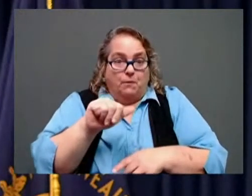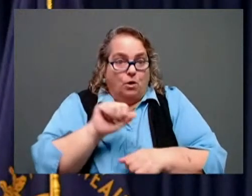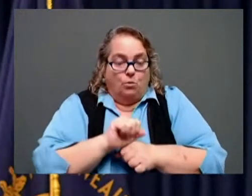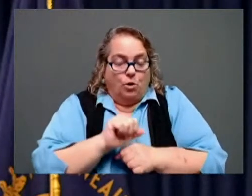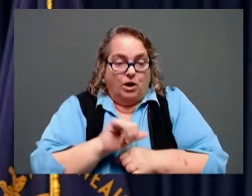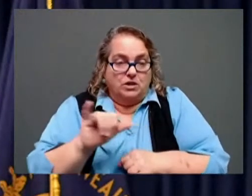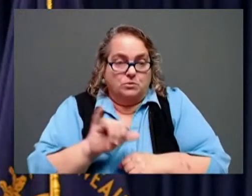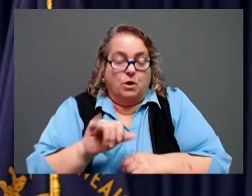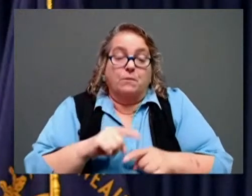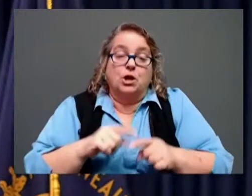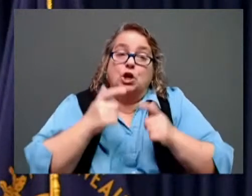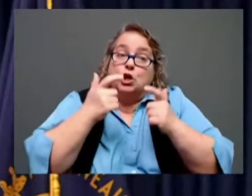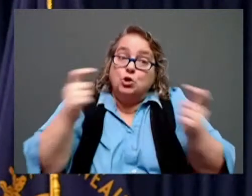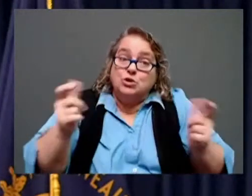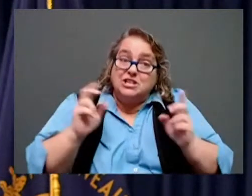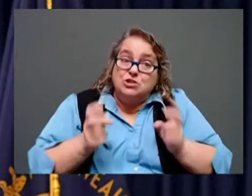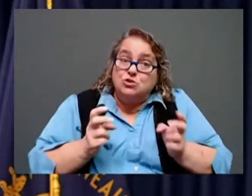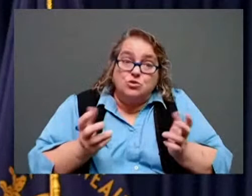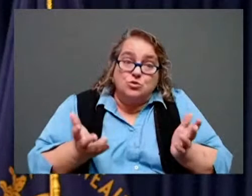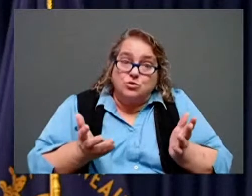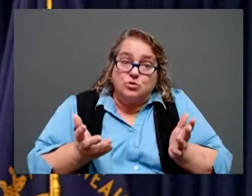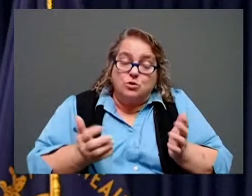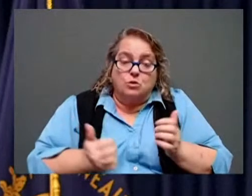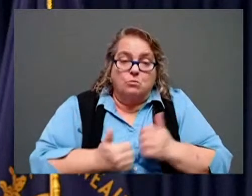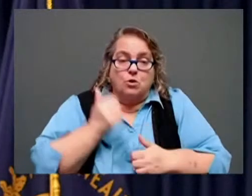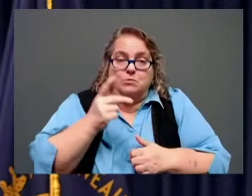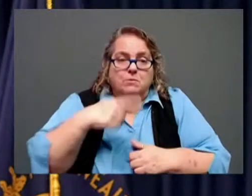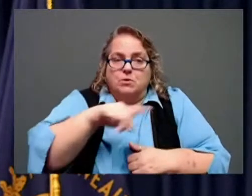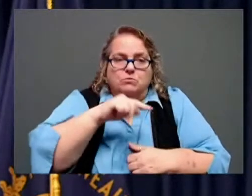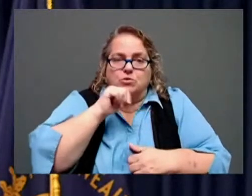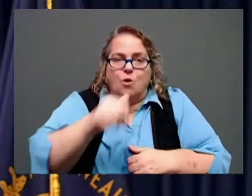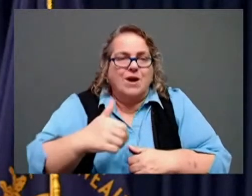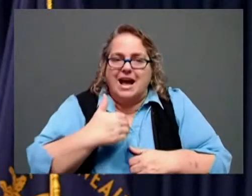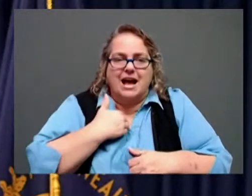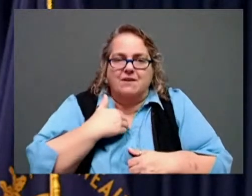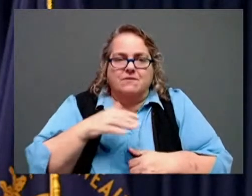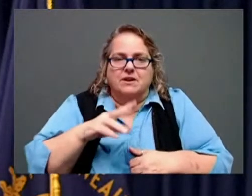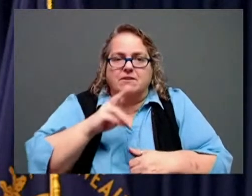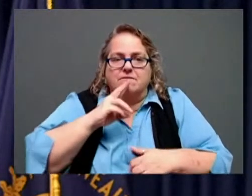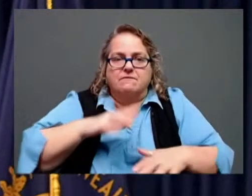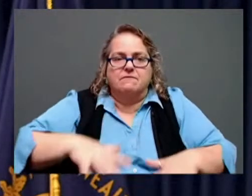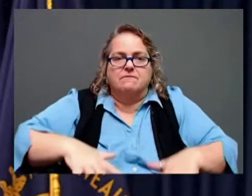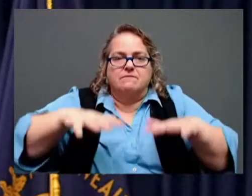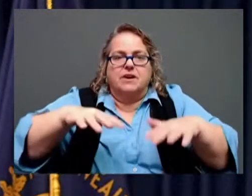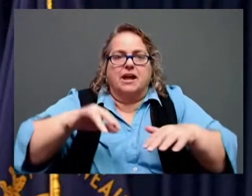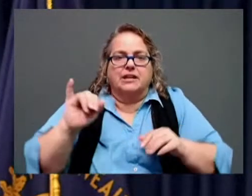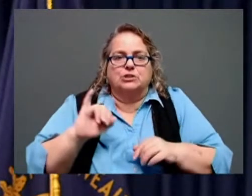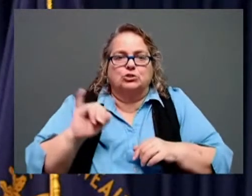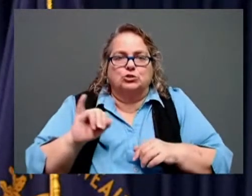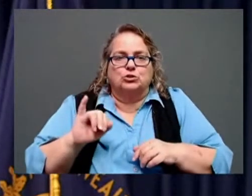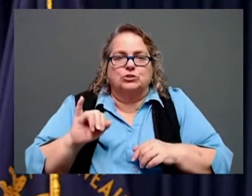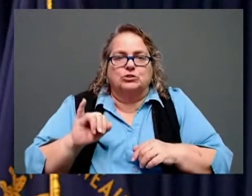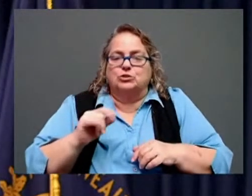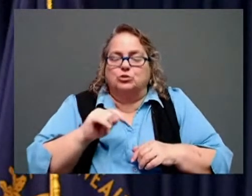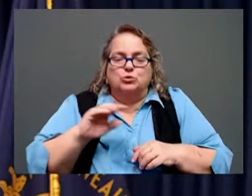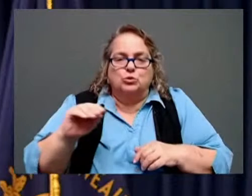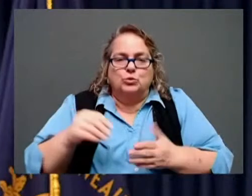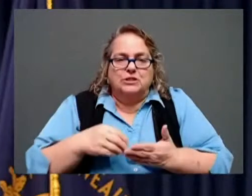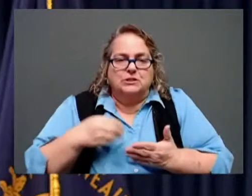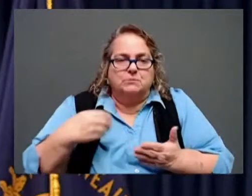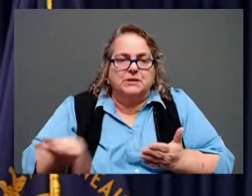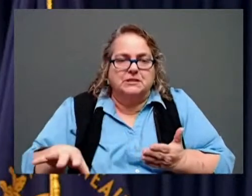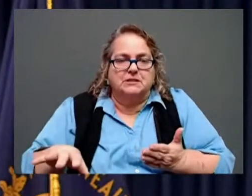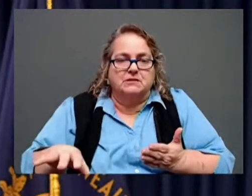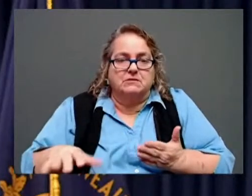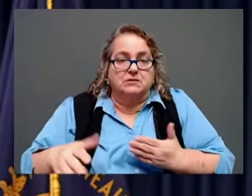though, is going to be that most of these folks don't have flood insurance. It's too expensive. So even if they get the maximum